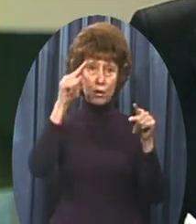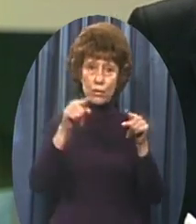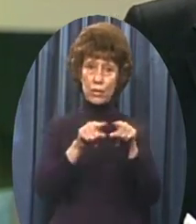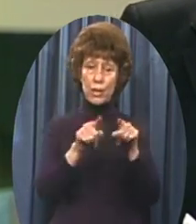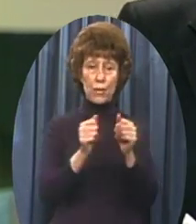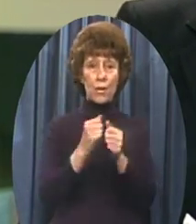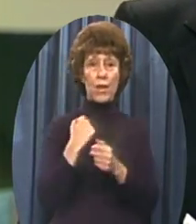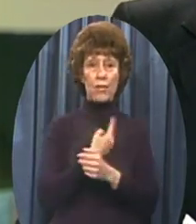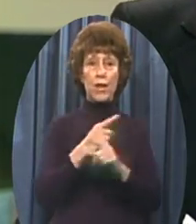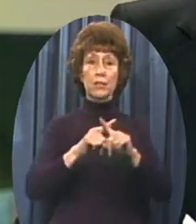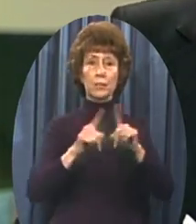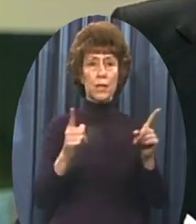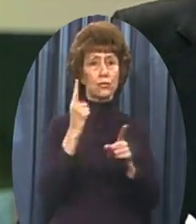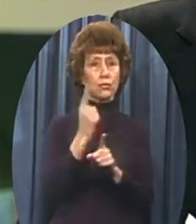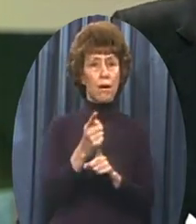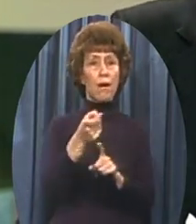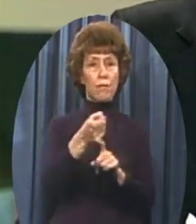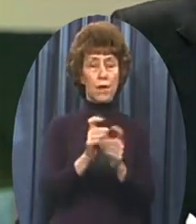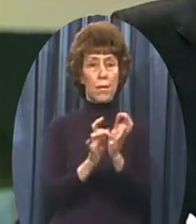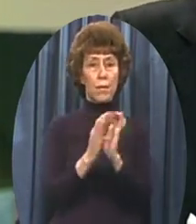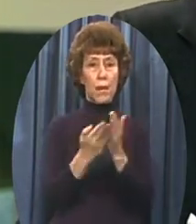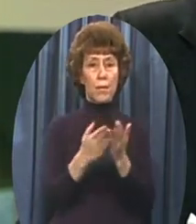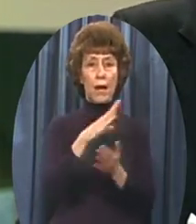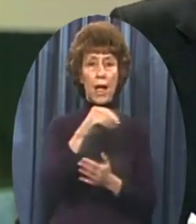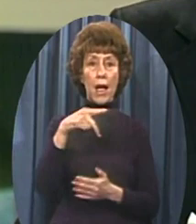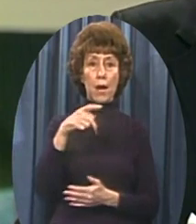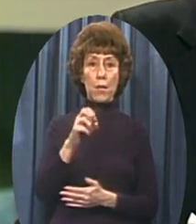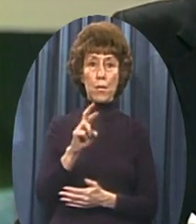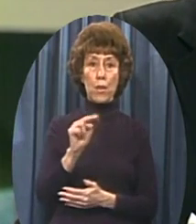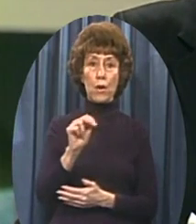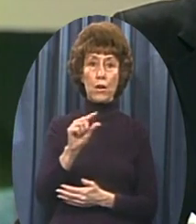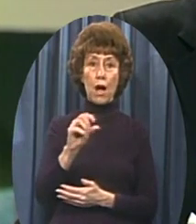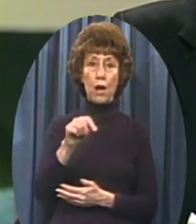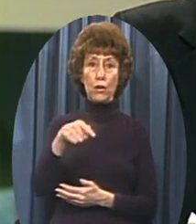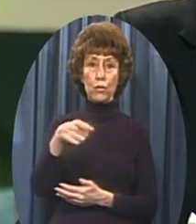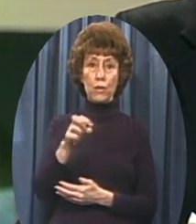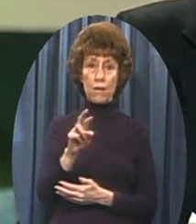Pornography, we believe it's the poison of the human spirit and mind in America